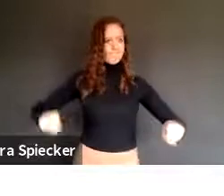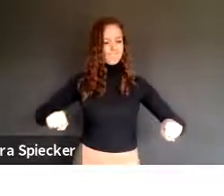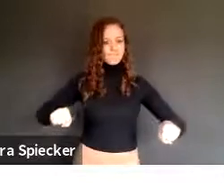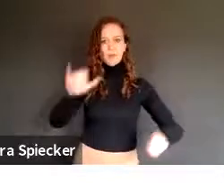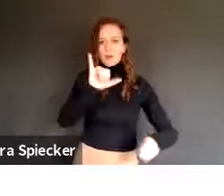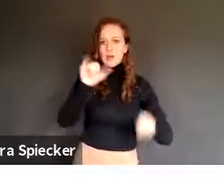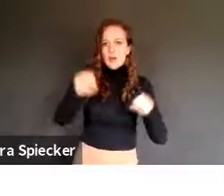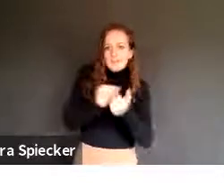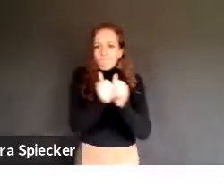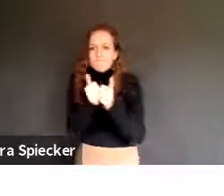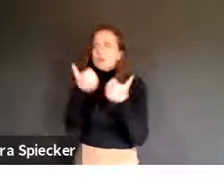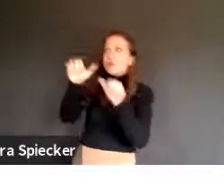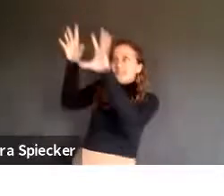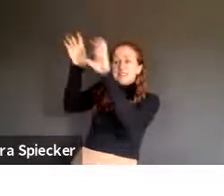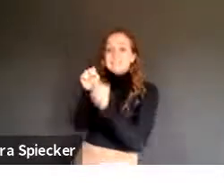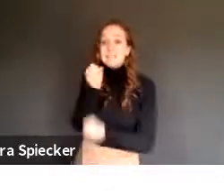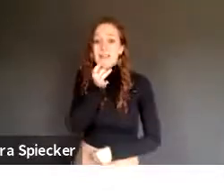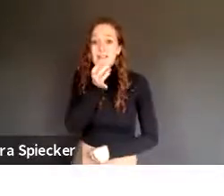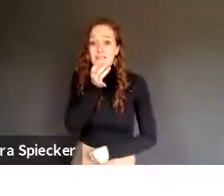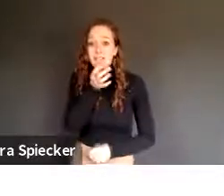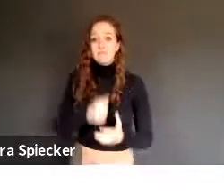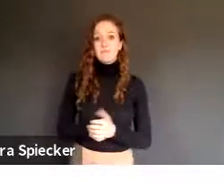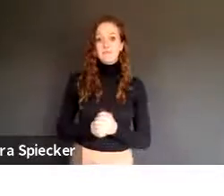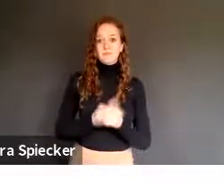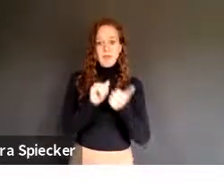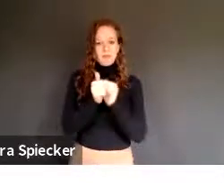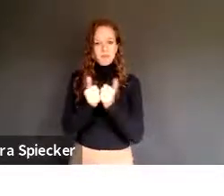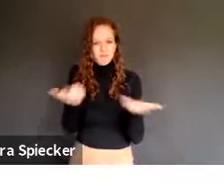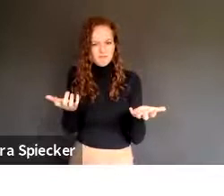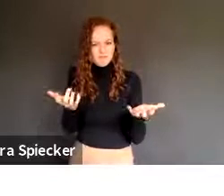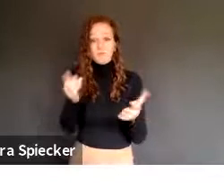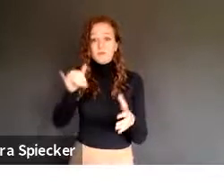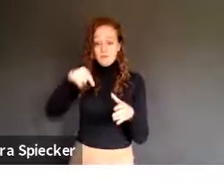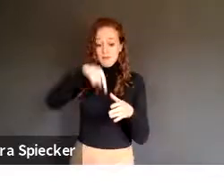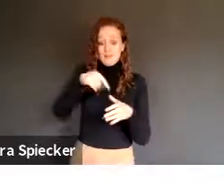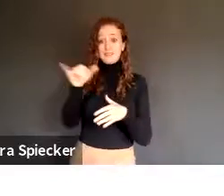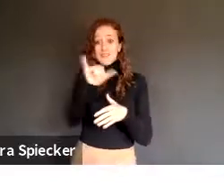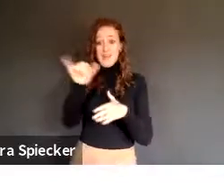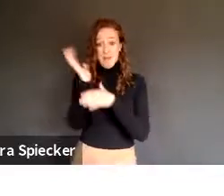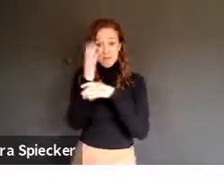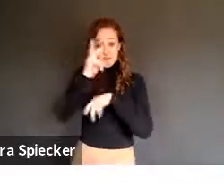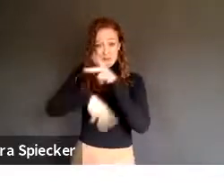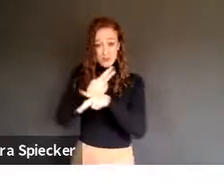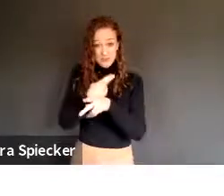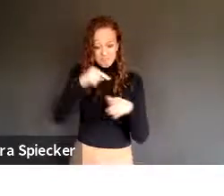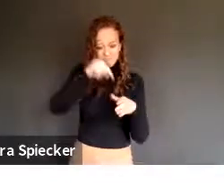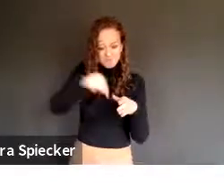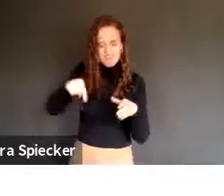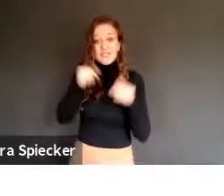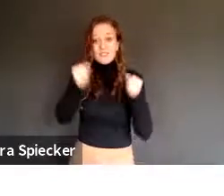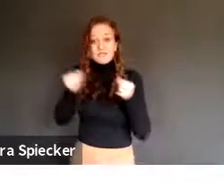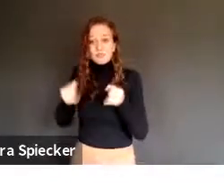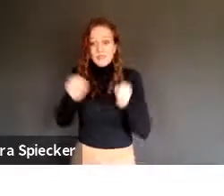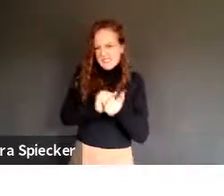Algae are always competing. They're competing with each other for space and for light. They're competing with other individuals within the